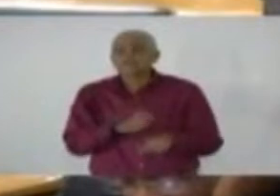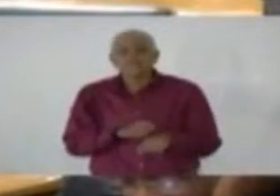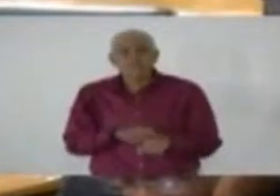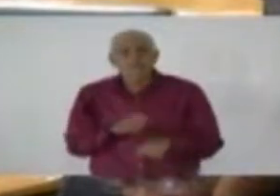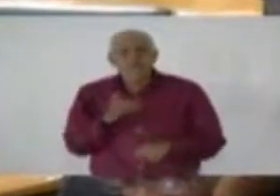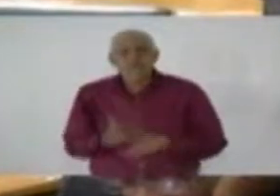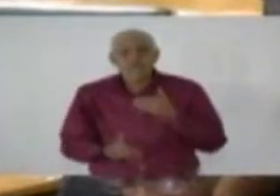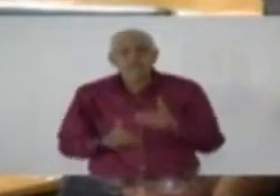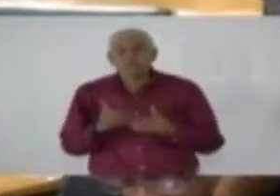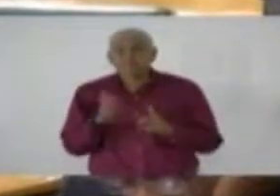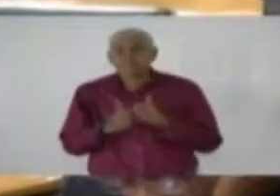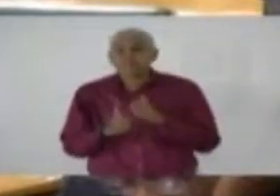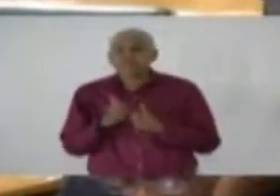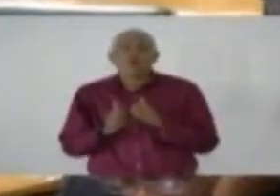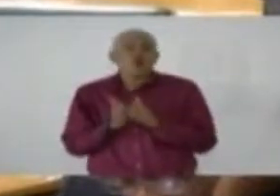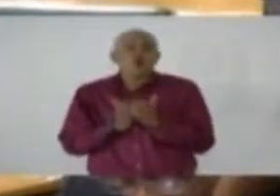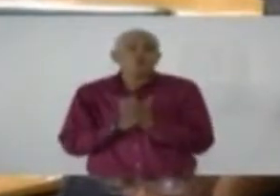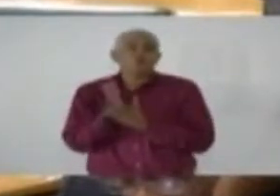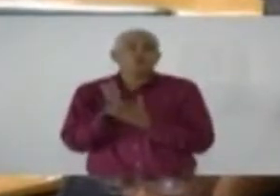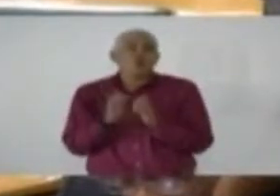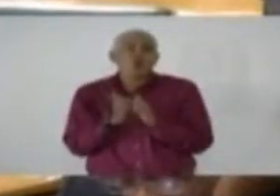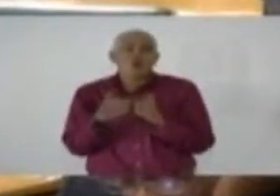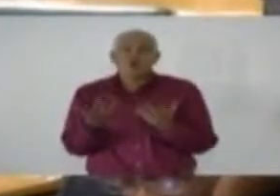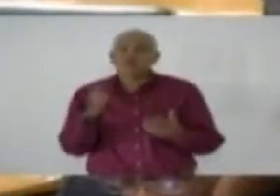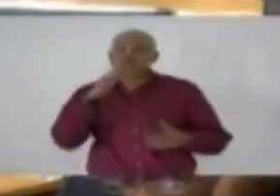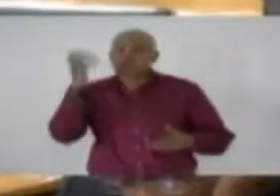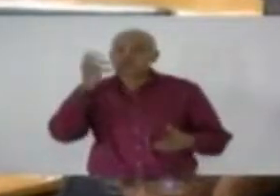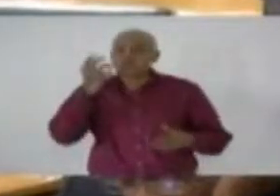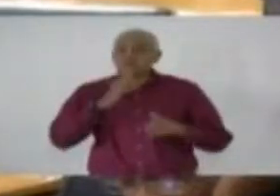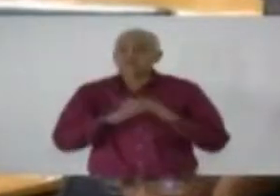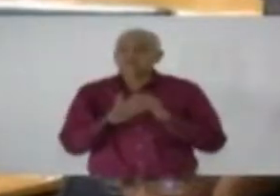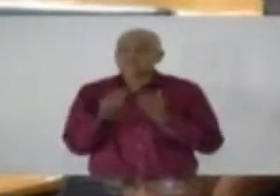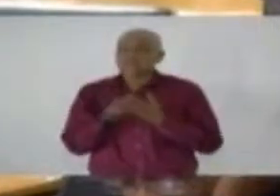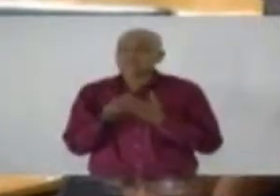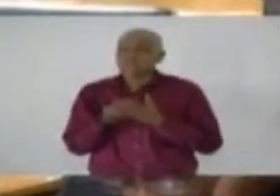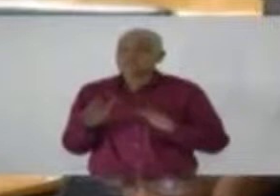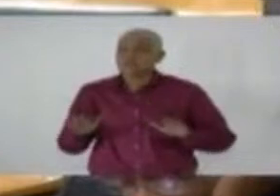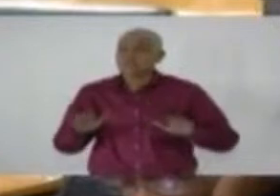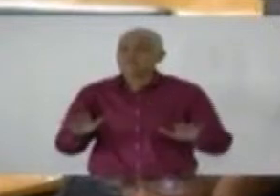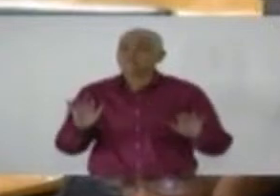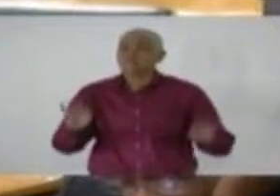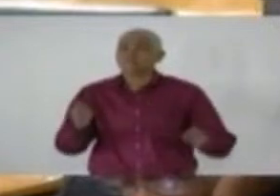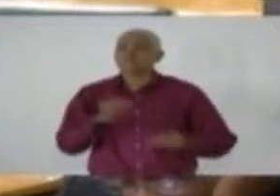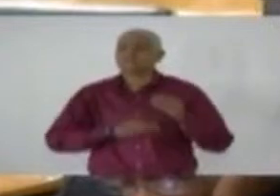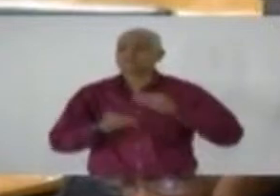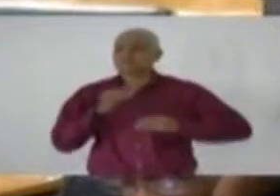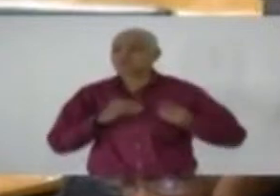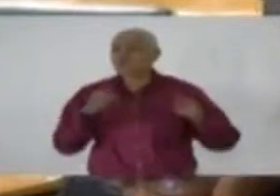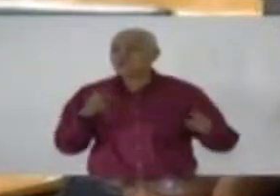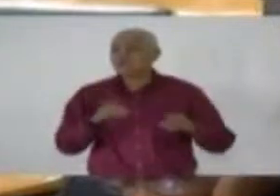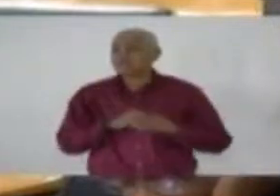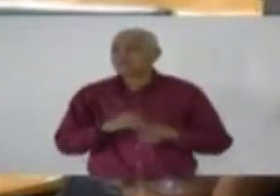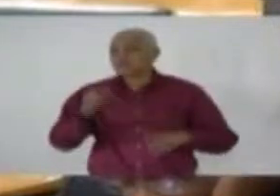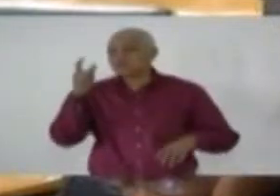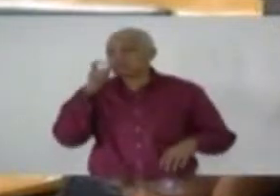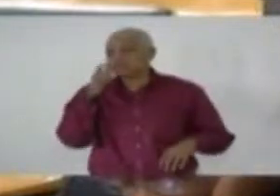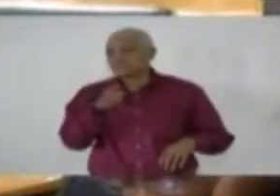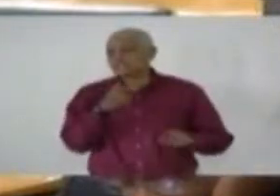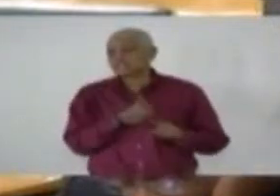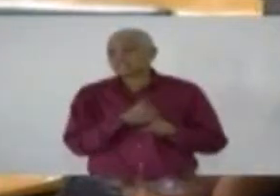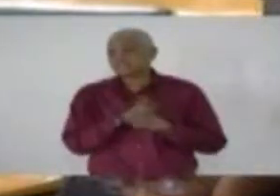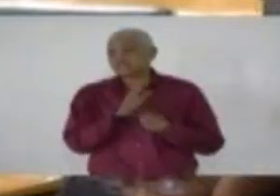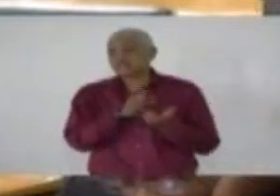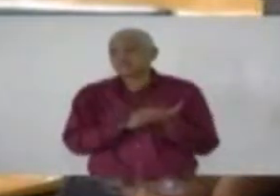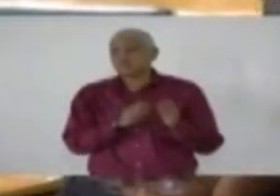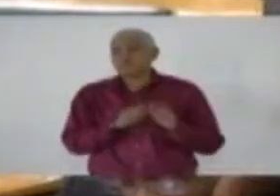of difficulty. So amazing has Jamaica's fiscal performance been that in a recent